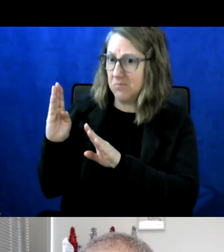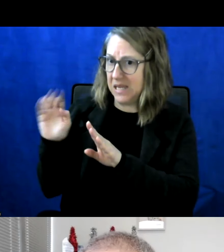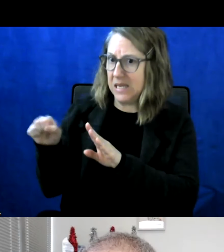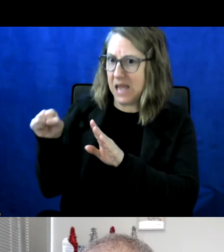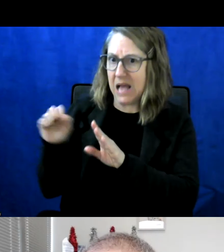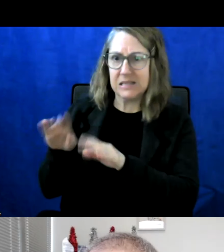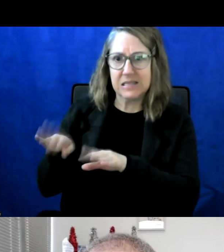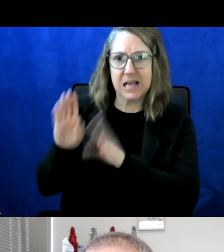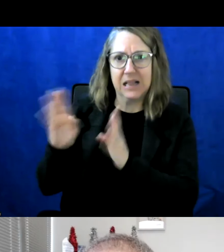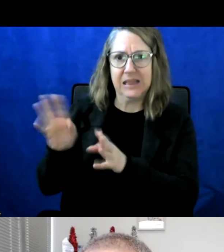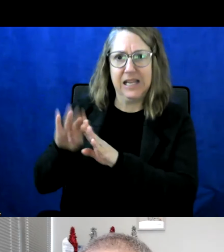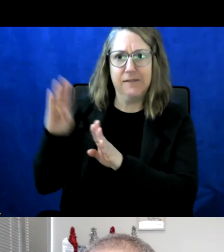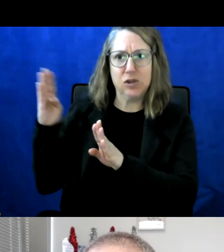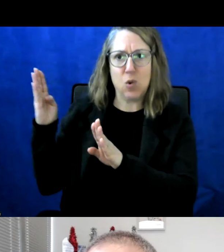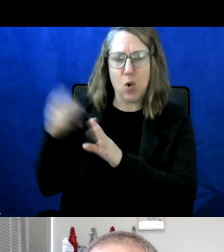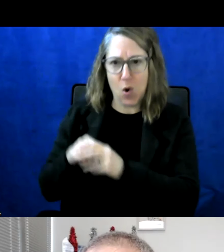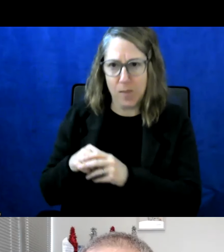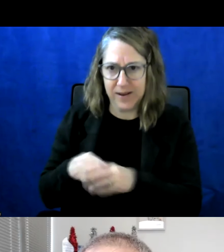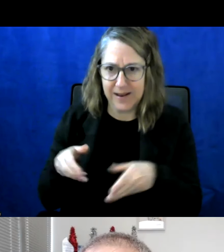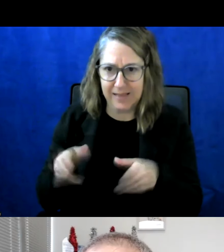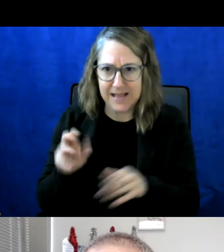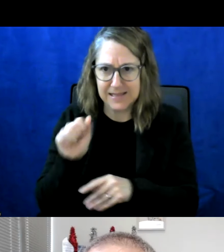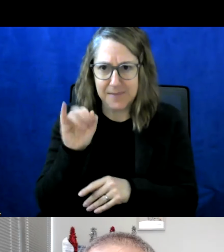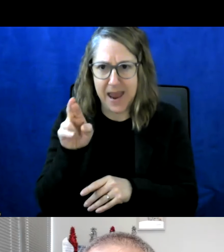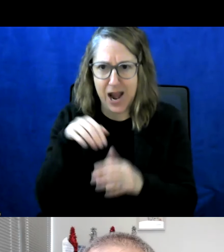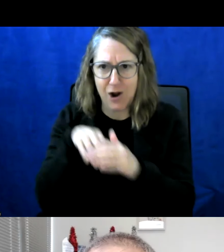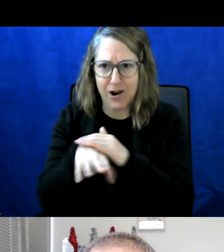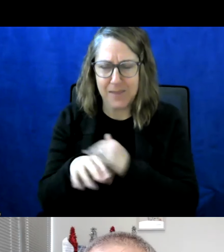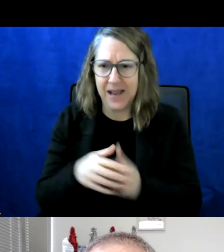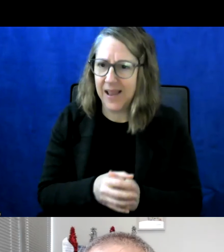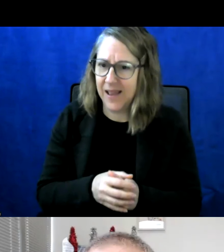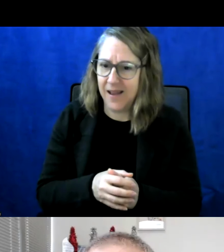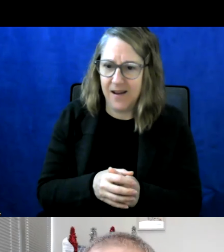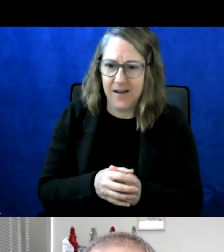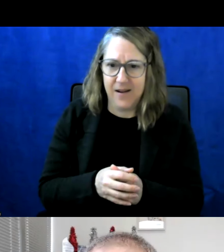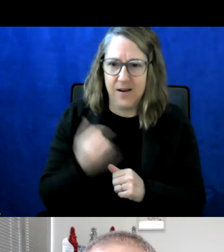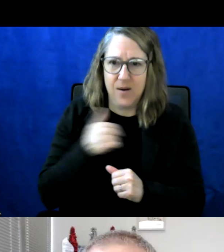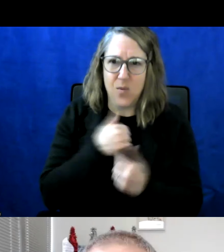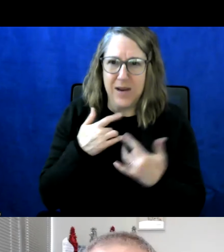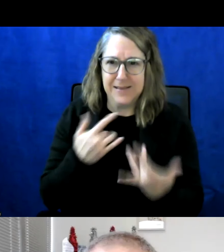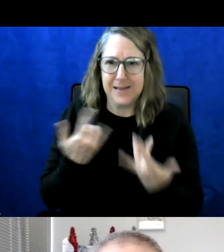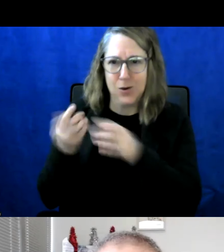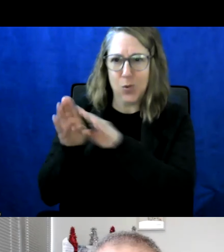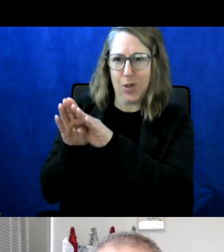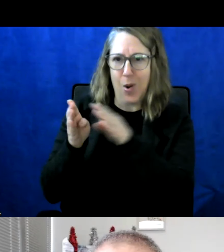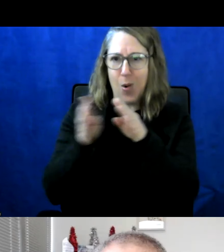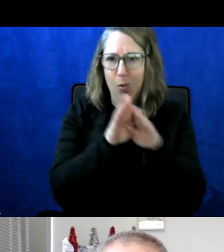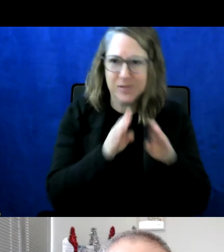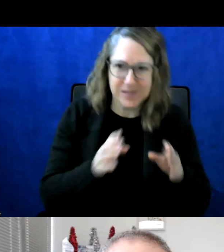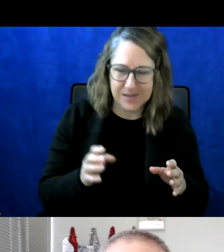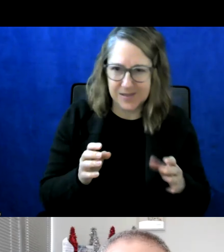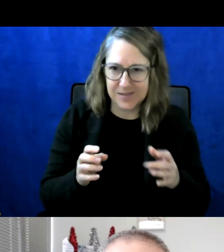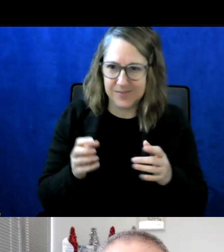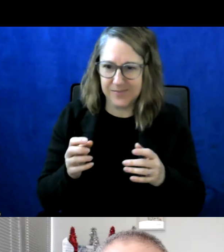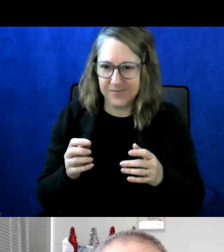door open, let some air go, let some fresh air in. You know, oftentimes people we're in the habit of just closing everybody in to